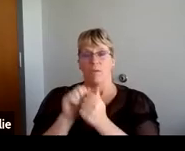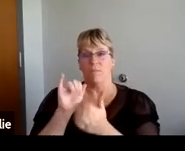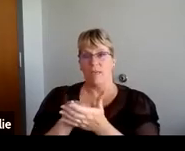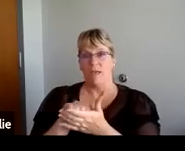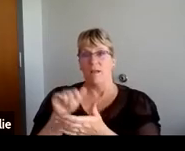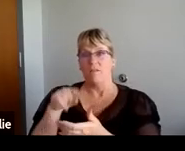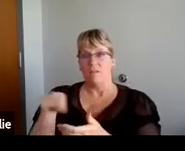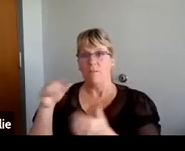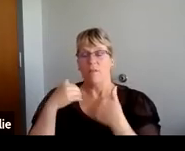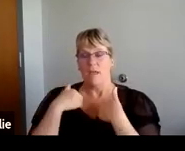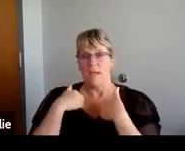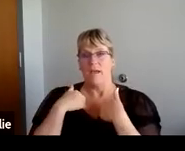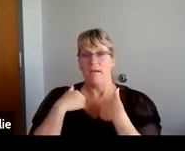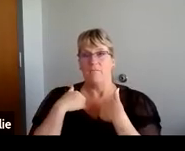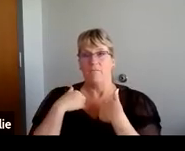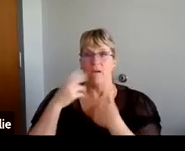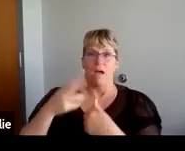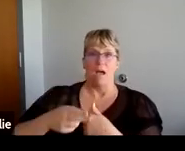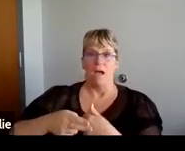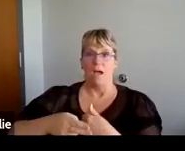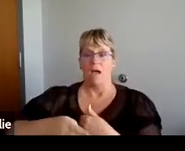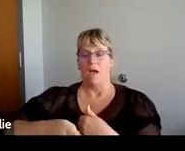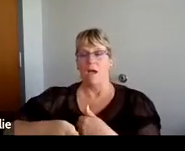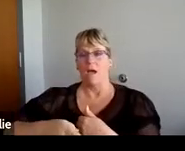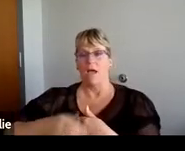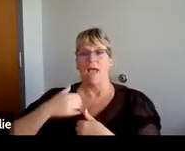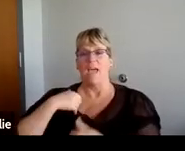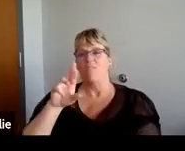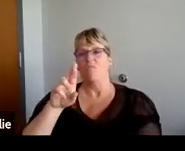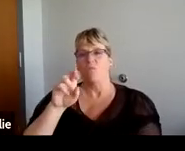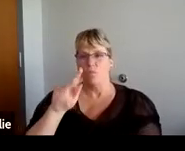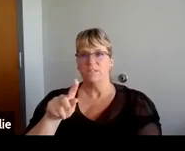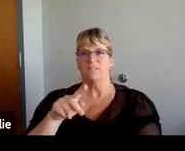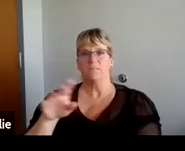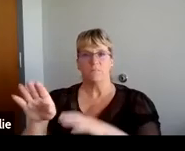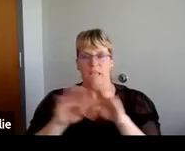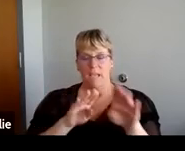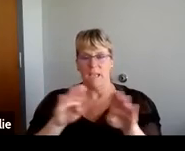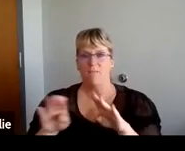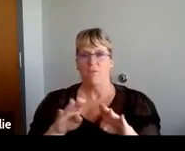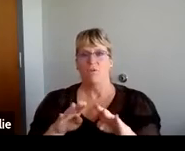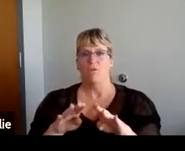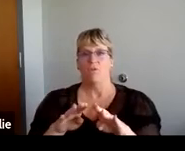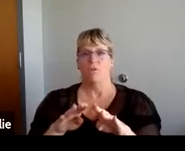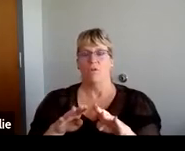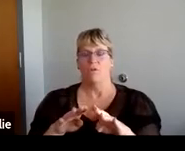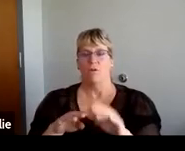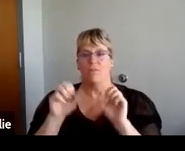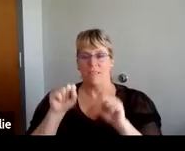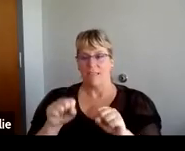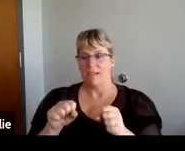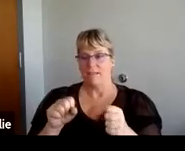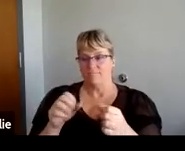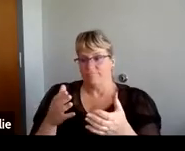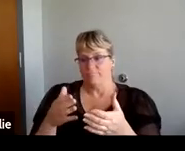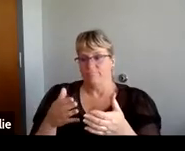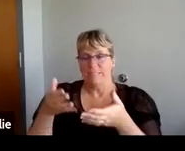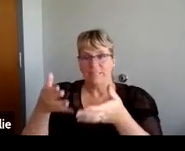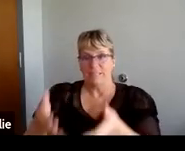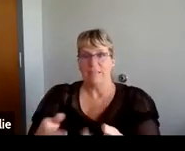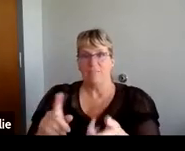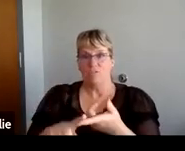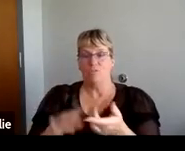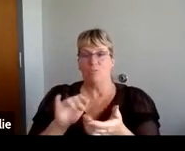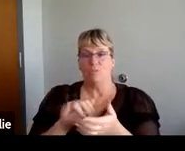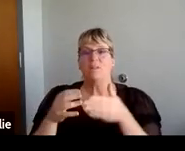likely to have hyperactive, impulsive, risk-taking behaviors and potentially lead them to a substance use